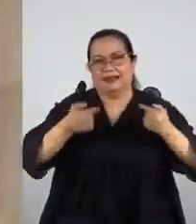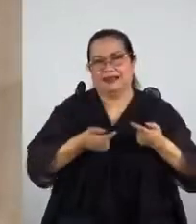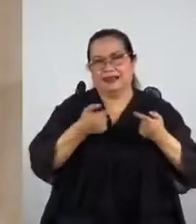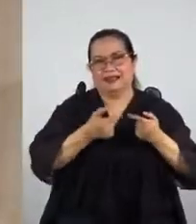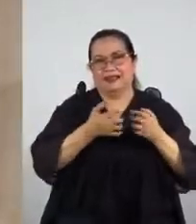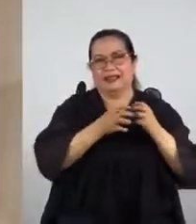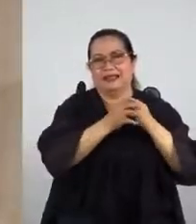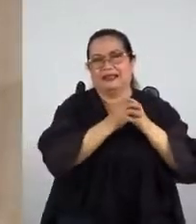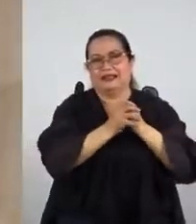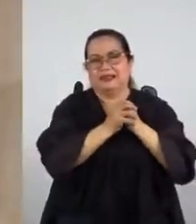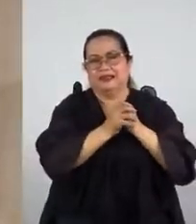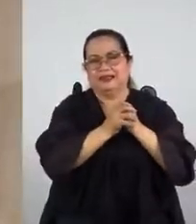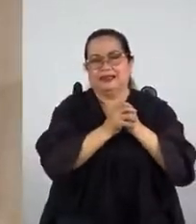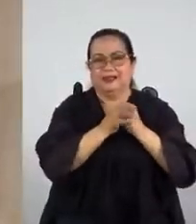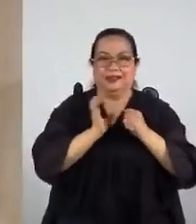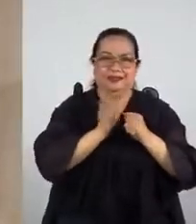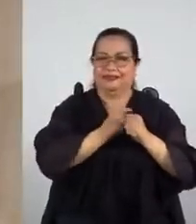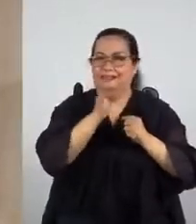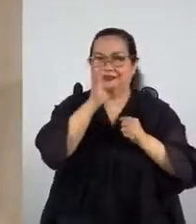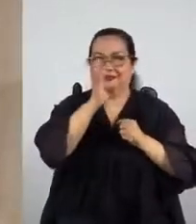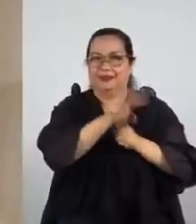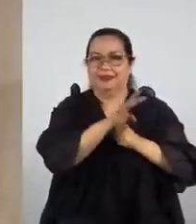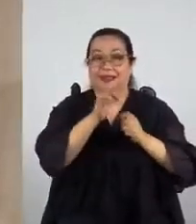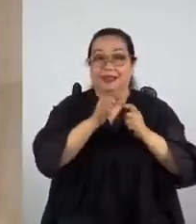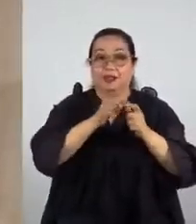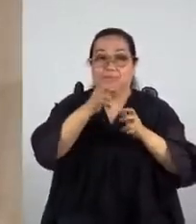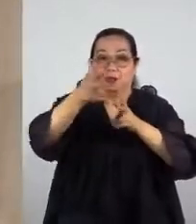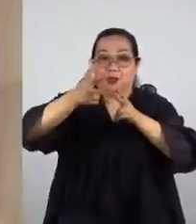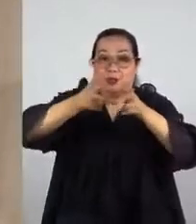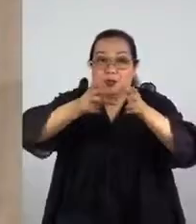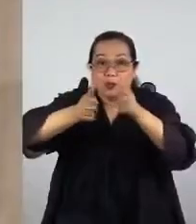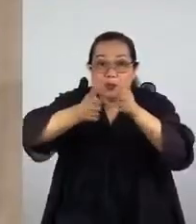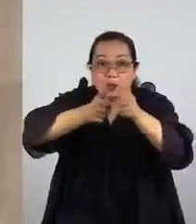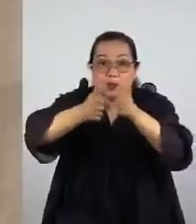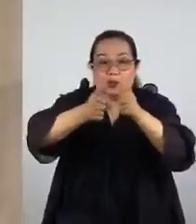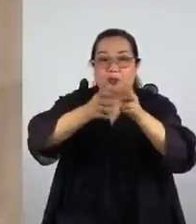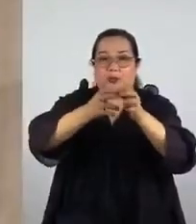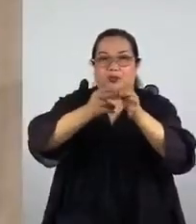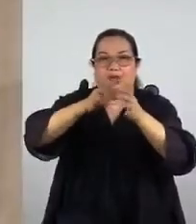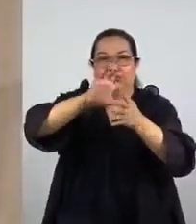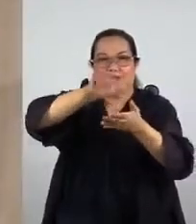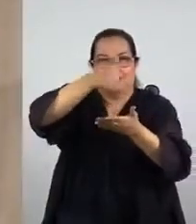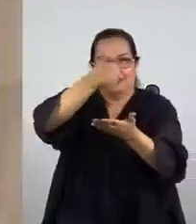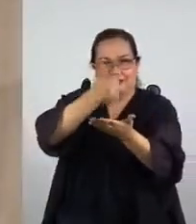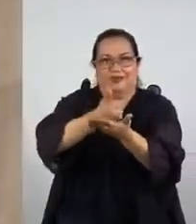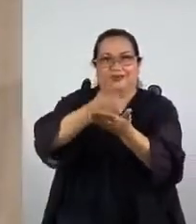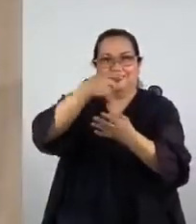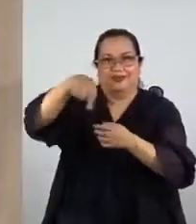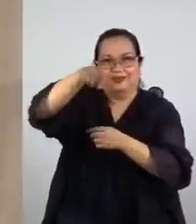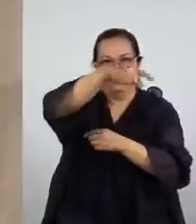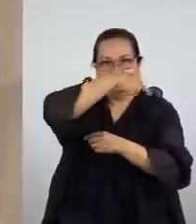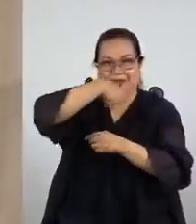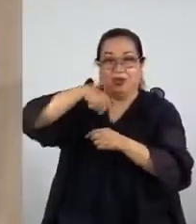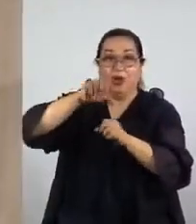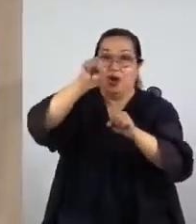so closely, and let us run with endurance the race that is set before us.